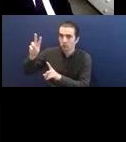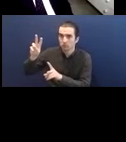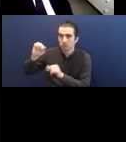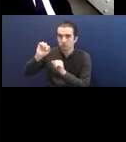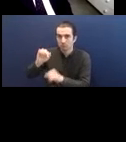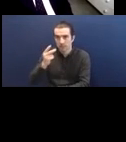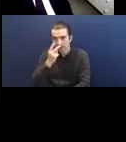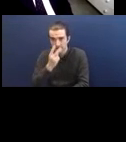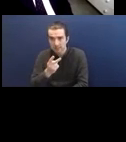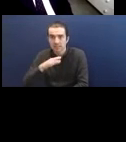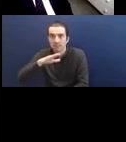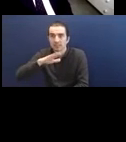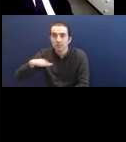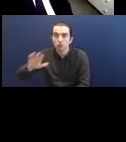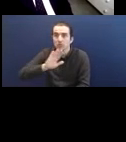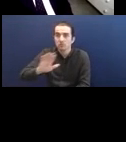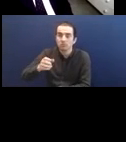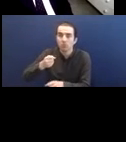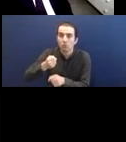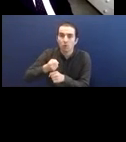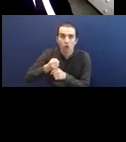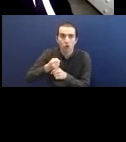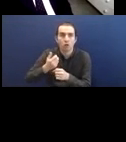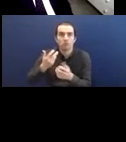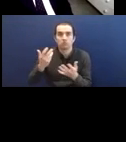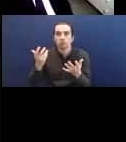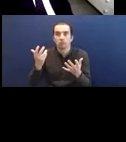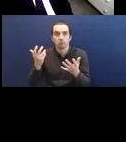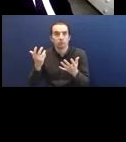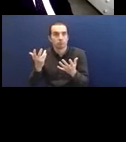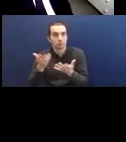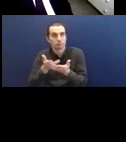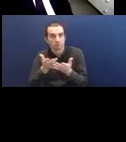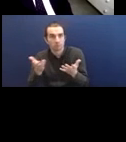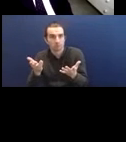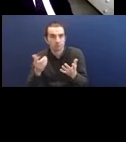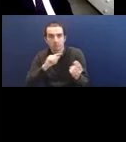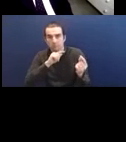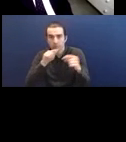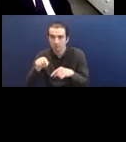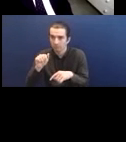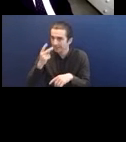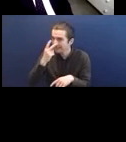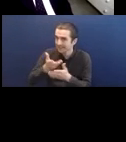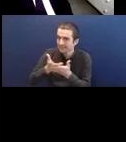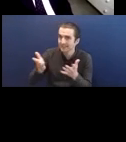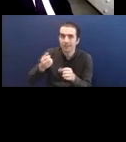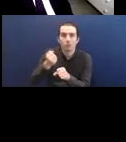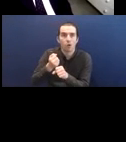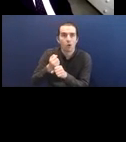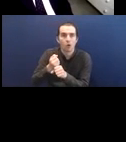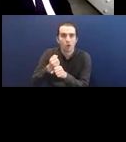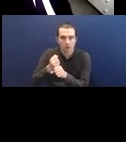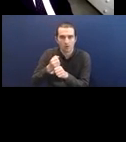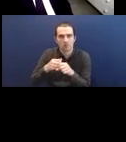also have community workshops so that they know inclusive education and how it works. Because